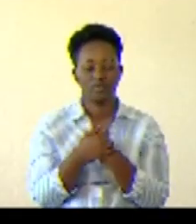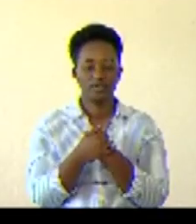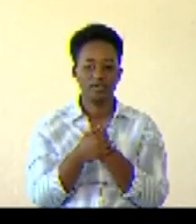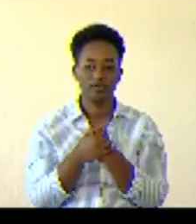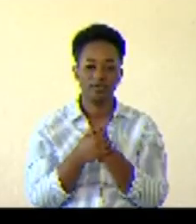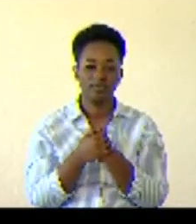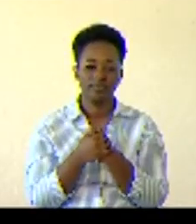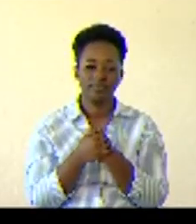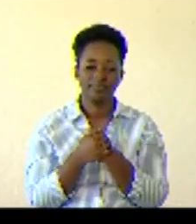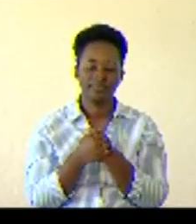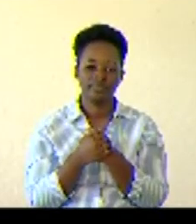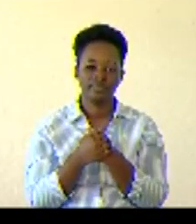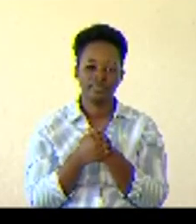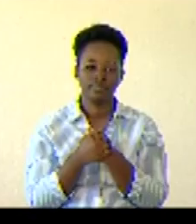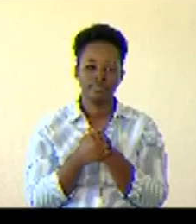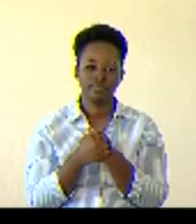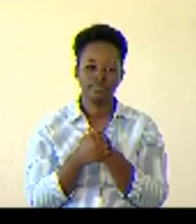as